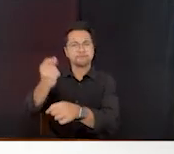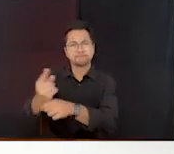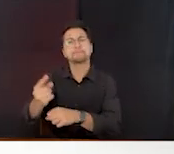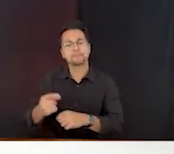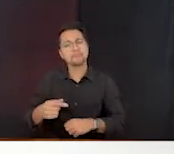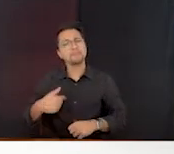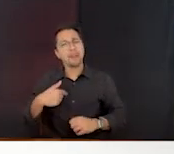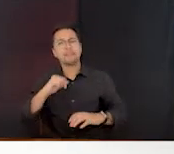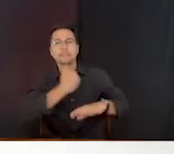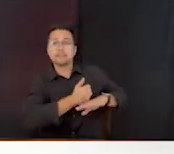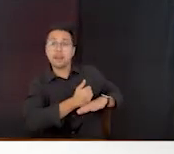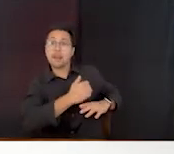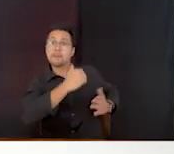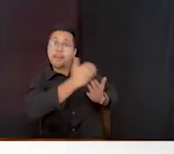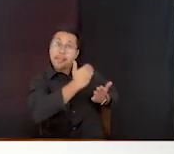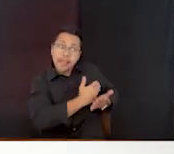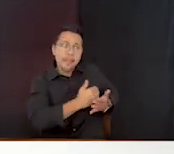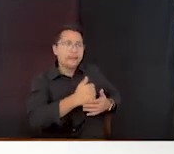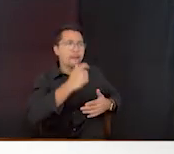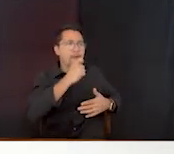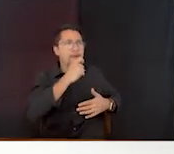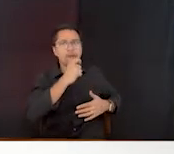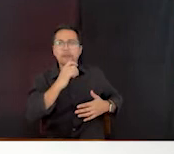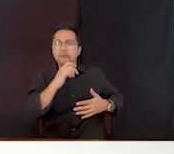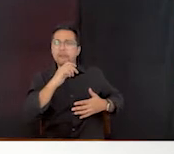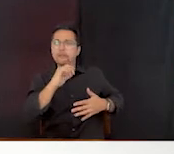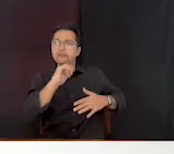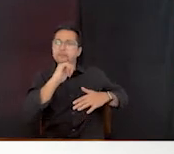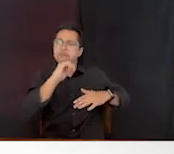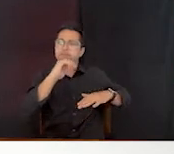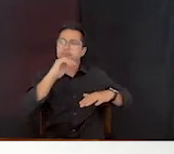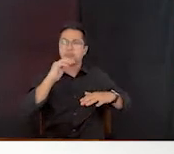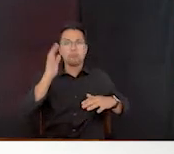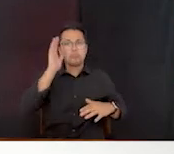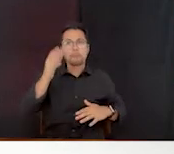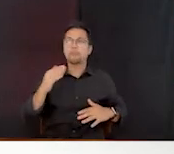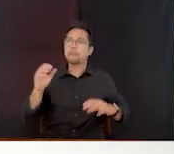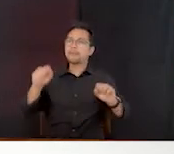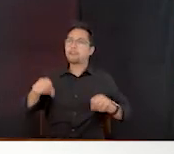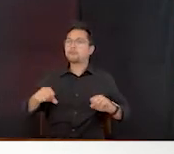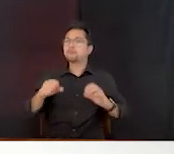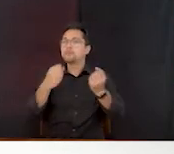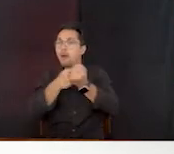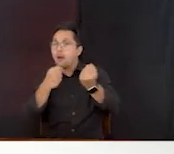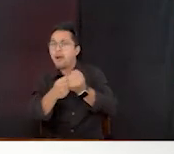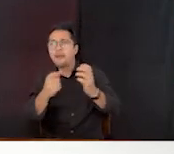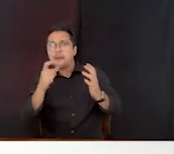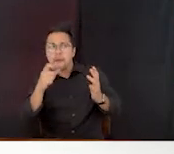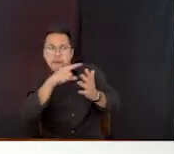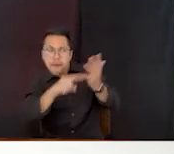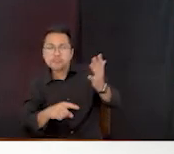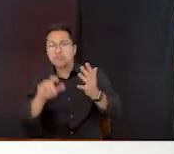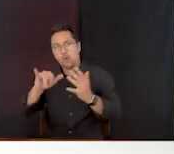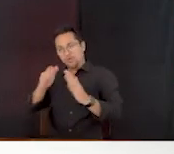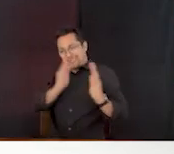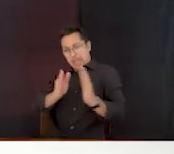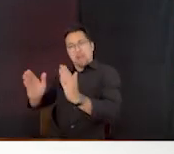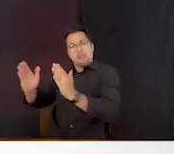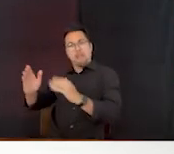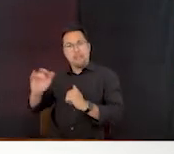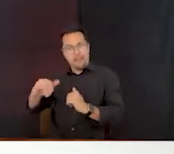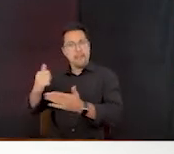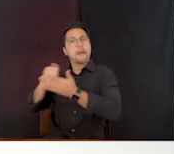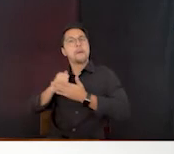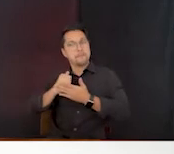that were going to be our potential sponsors. So scheduling was something that helped me a lot.